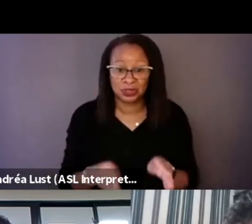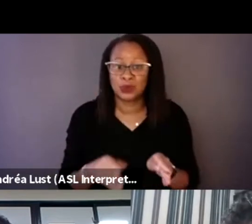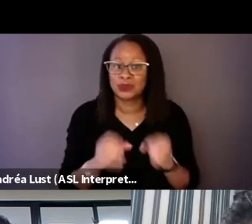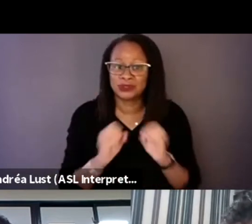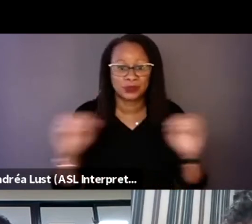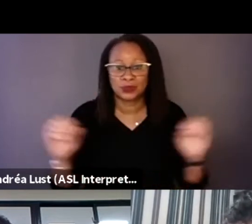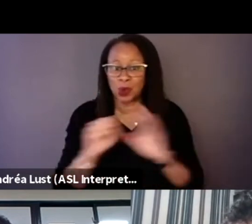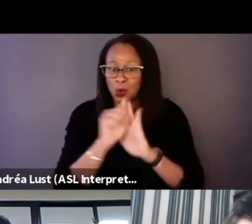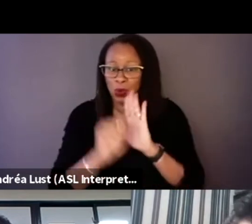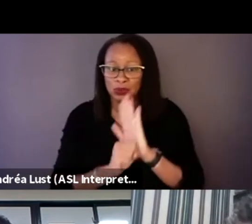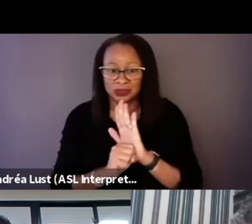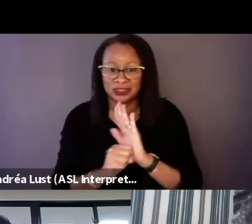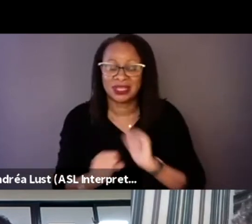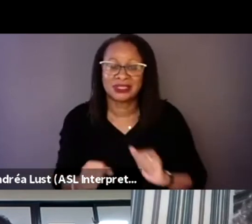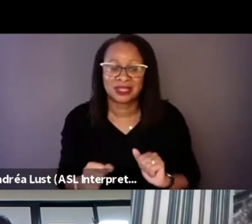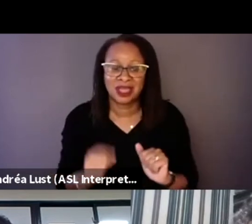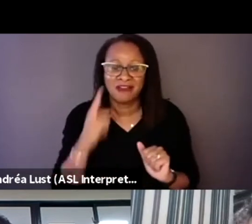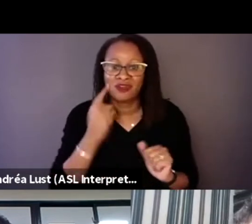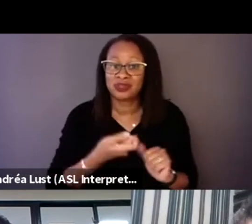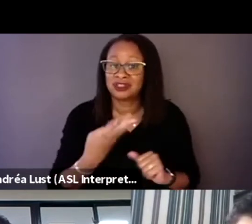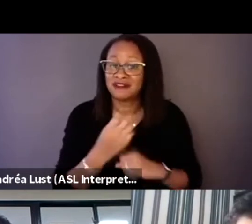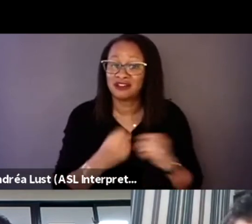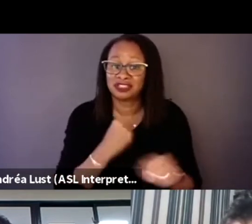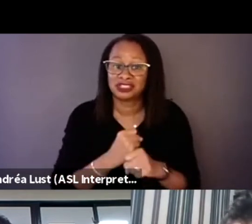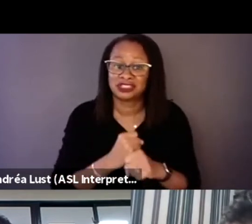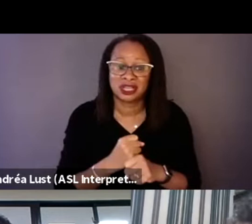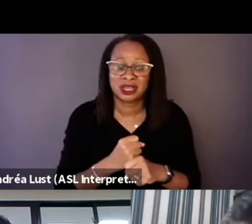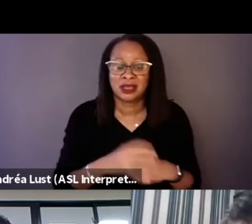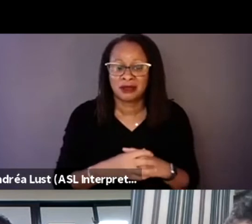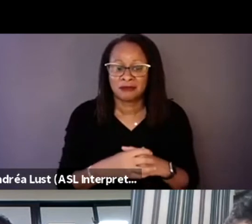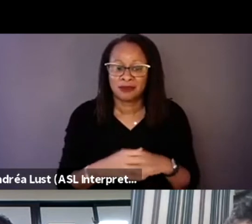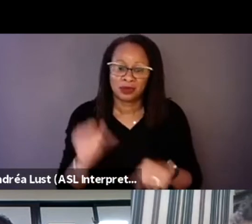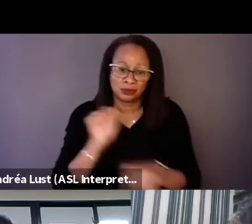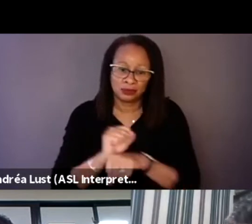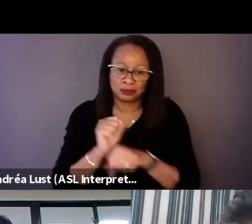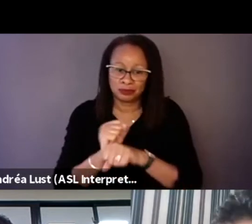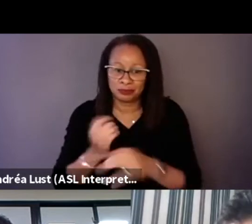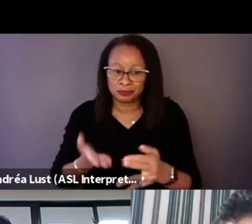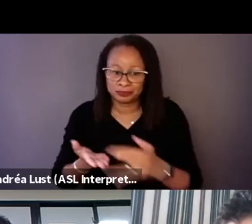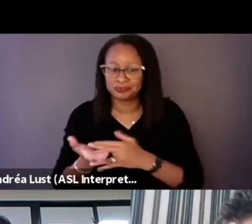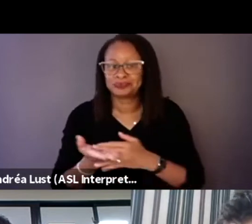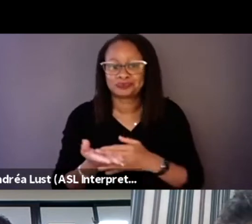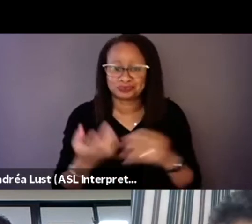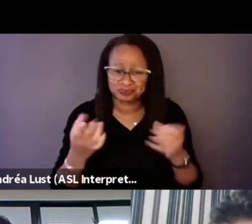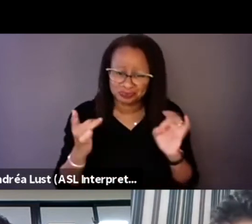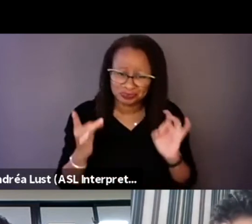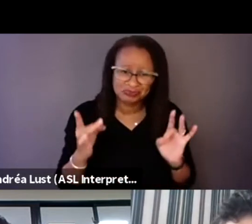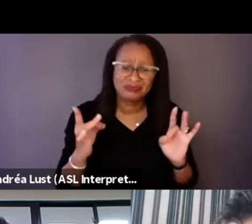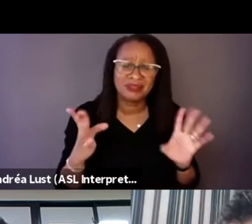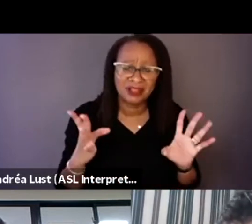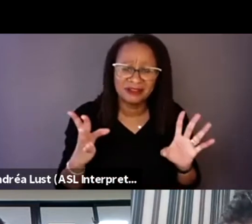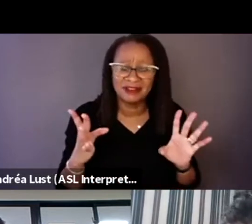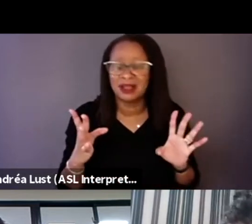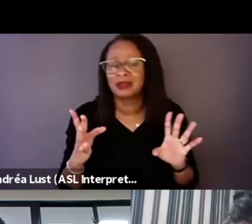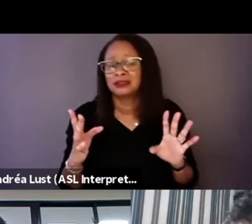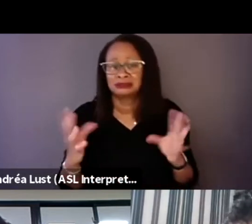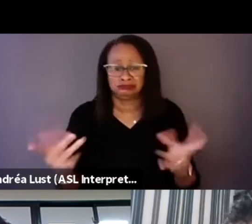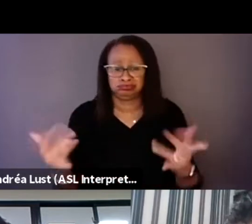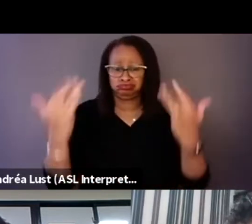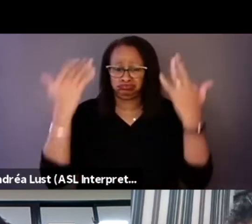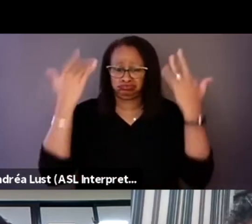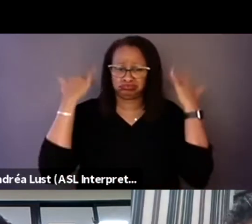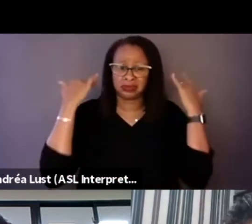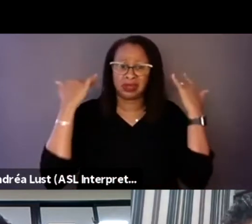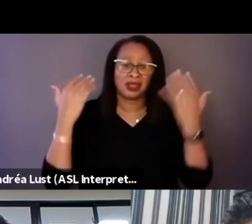of years and was trying to, work through this last, violent bureaucratic onslaught